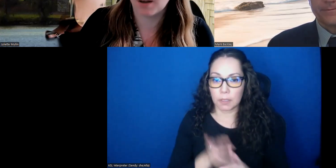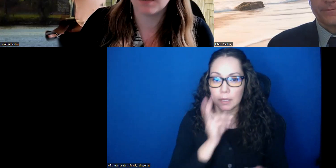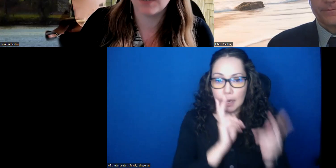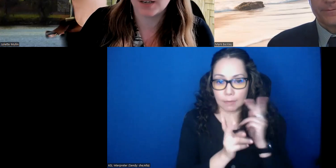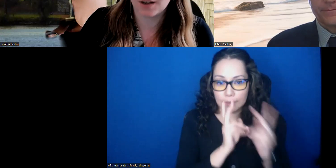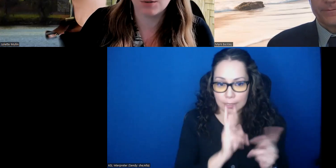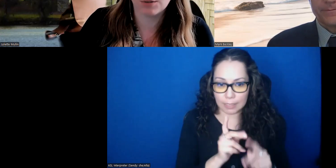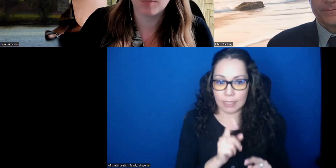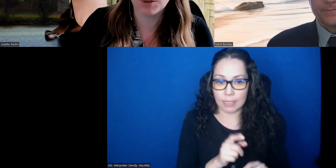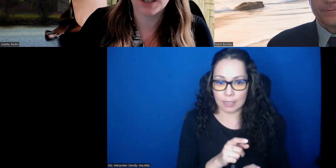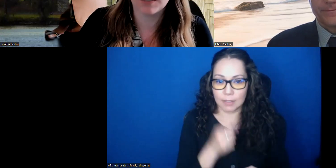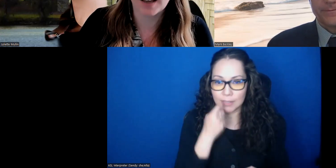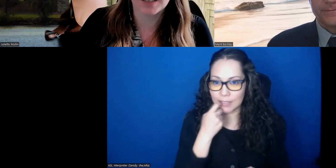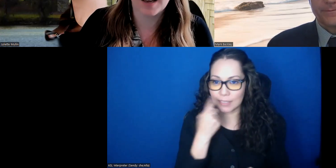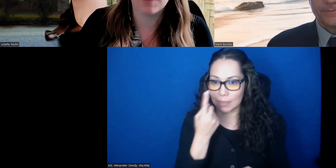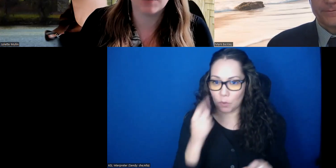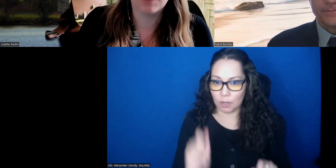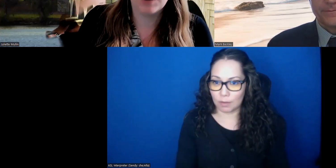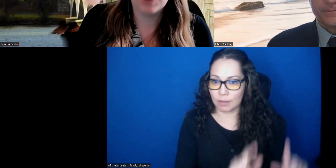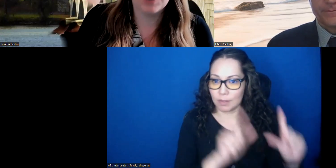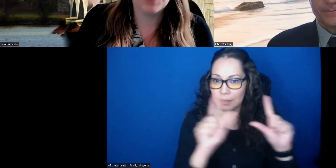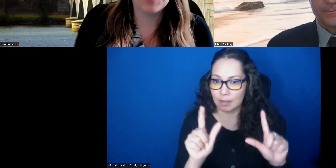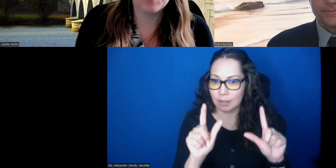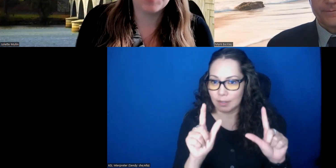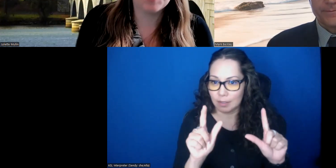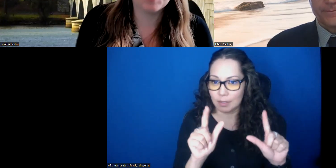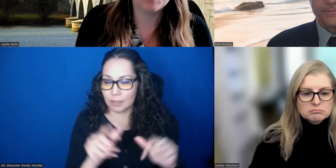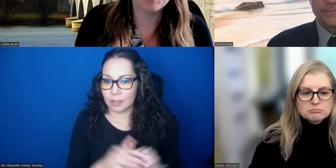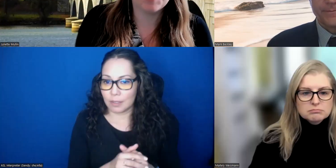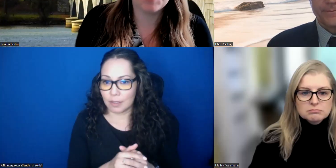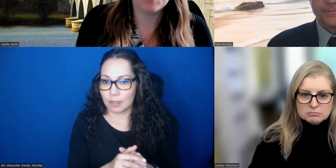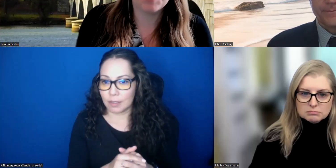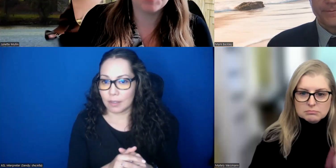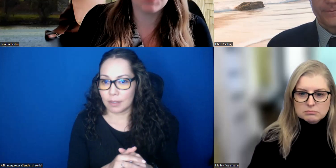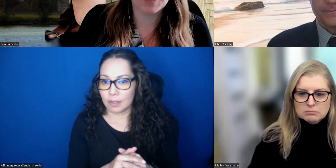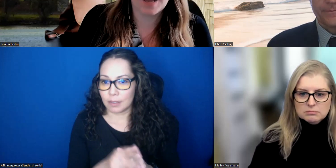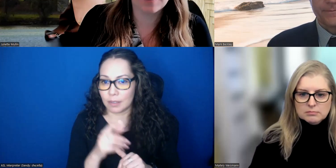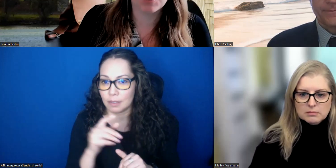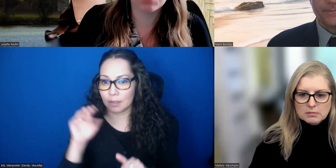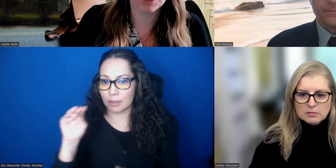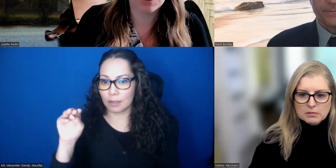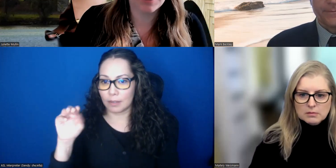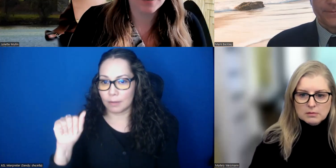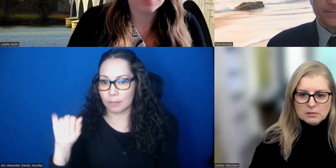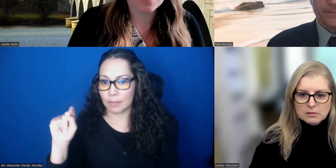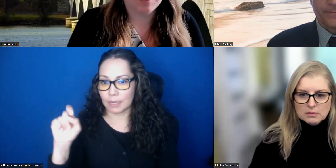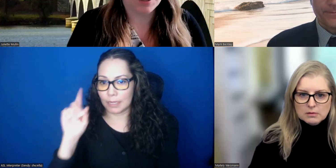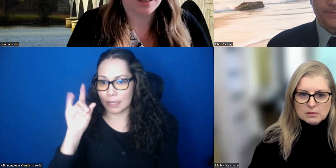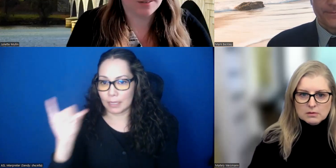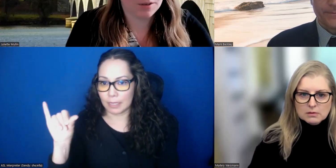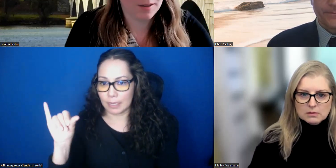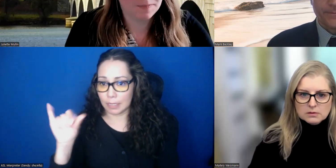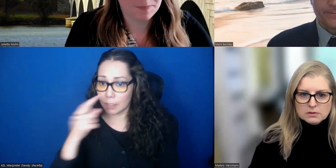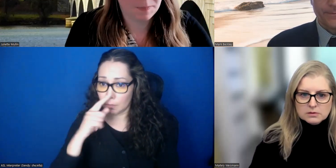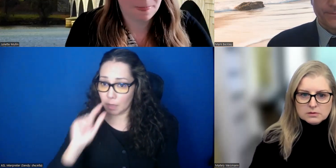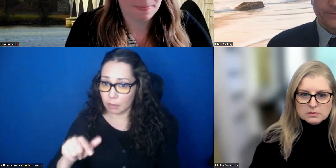that you just came on video, so I'm wondering if I can ask you to go next.